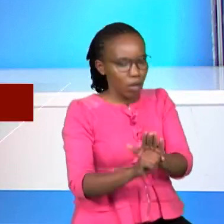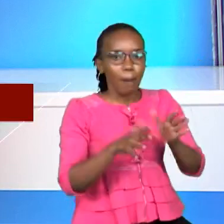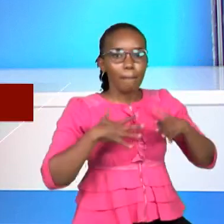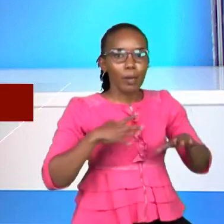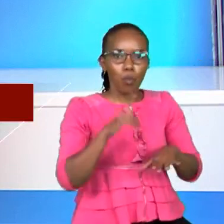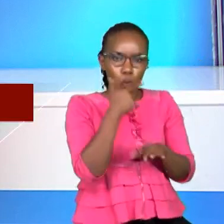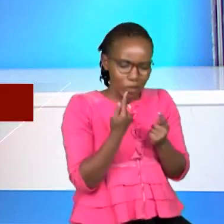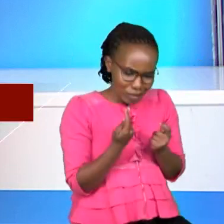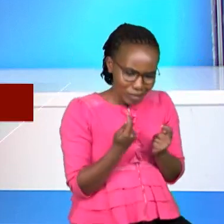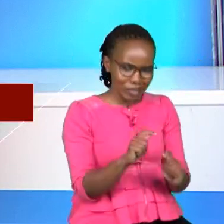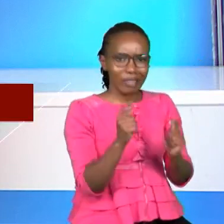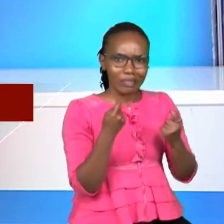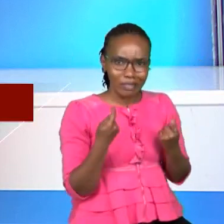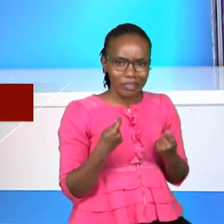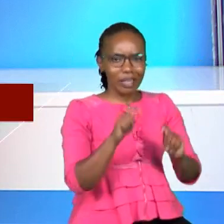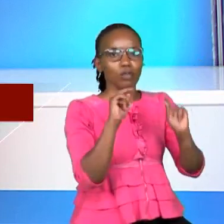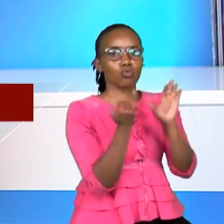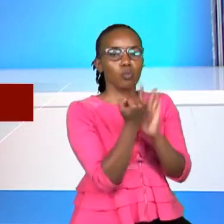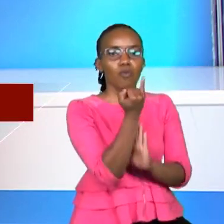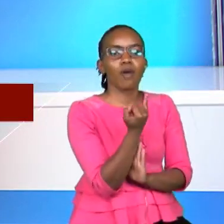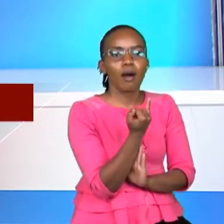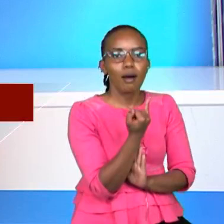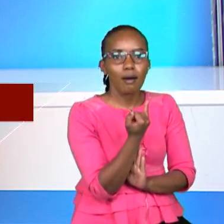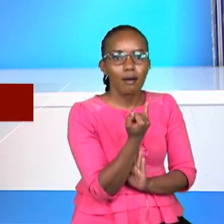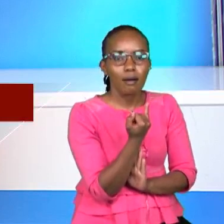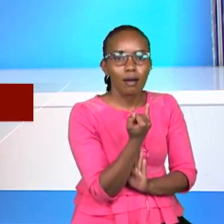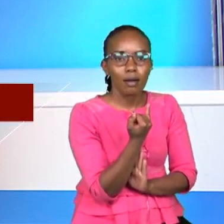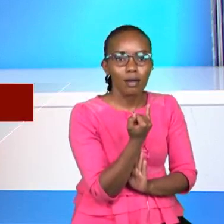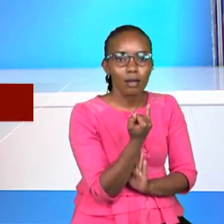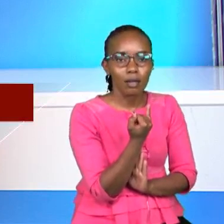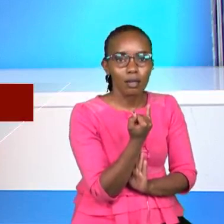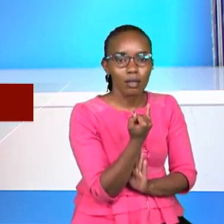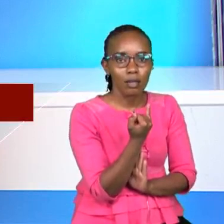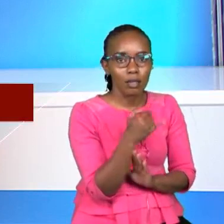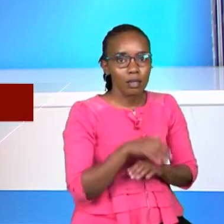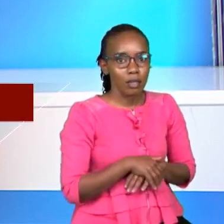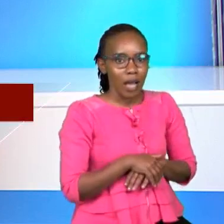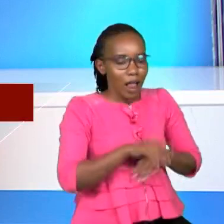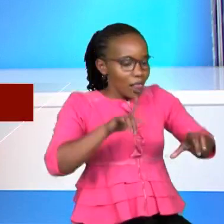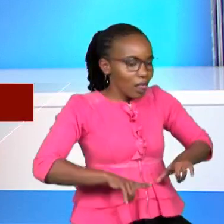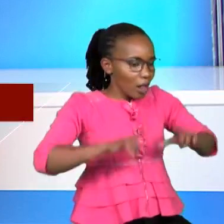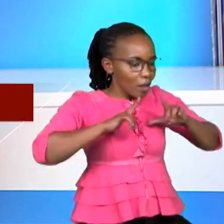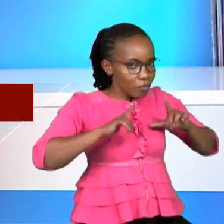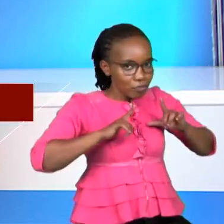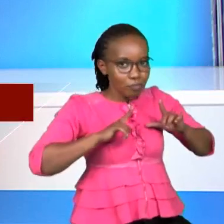who are trying to do their level best to come, mm, out off the ground and live a life